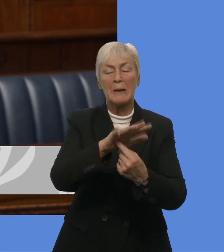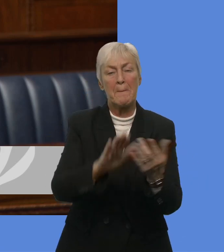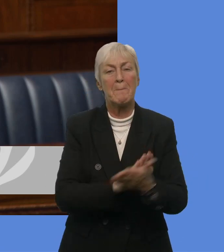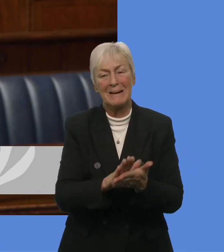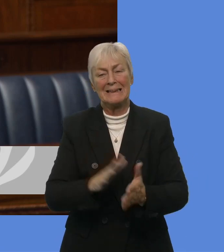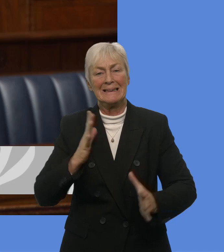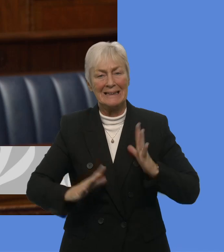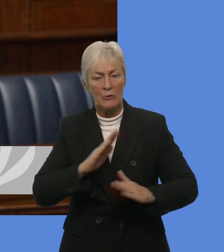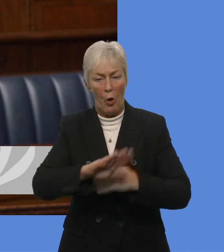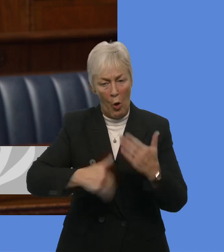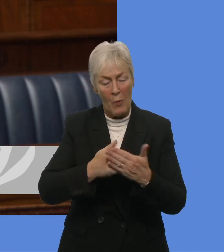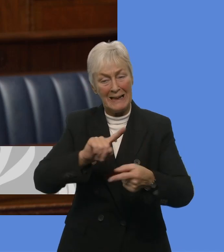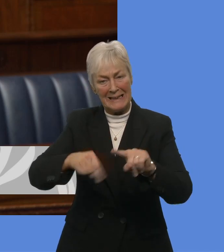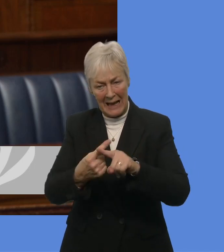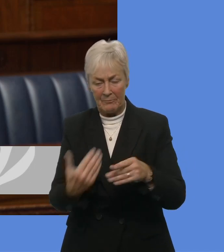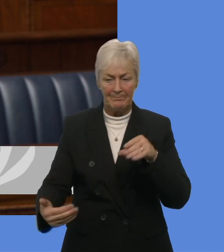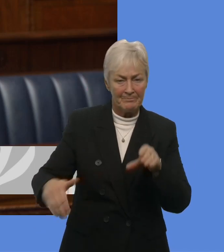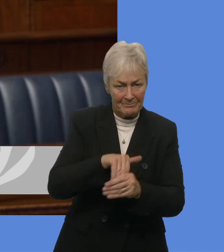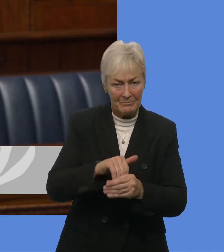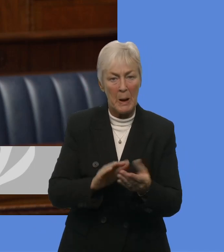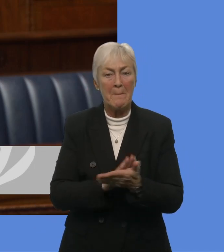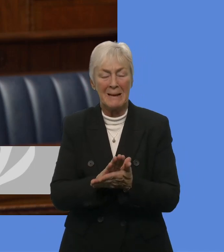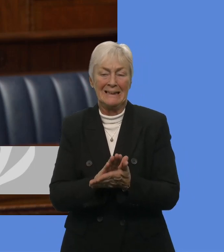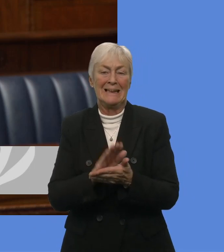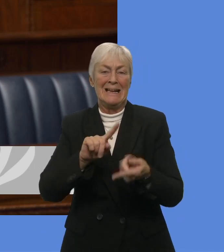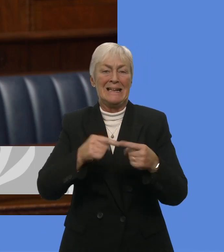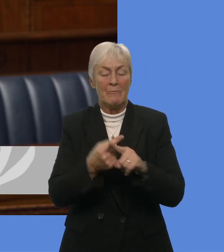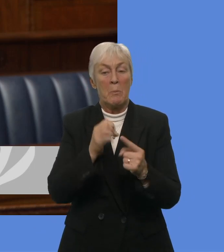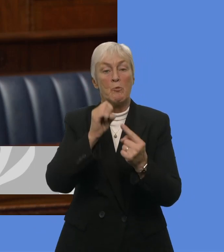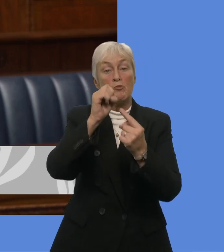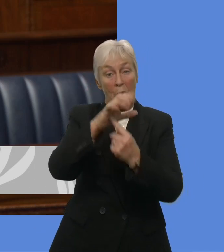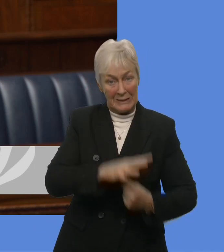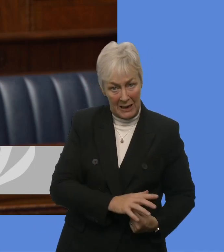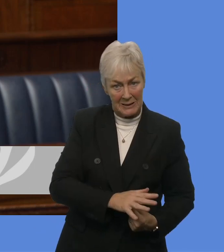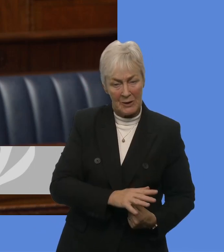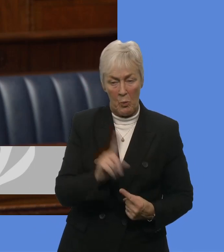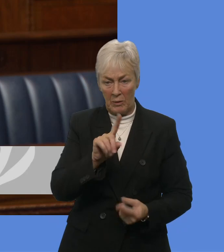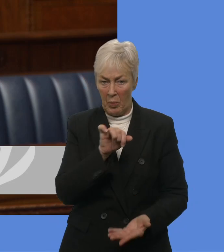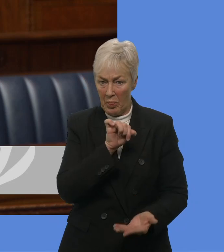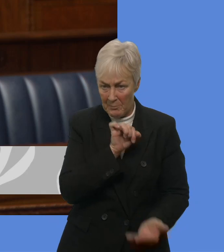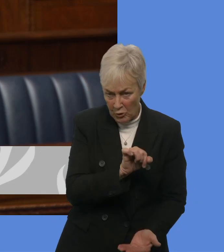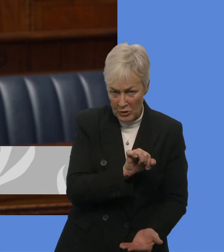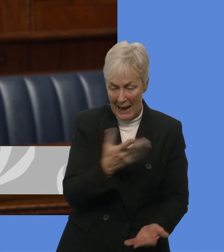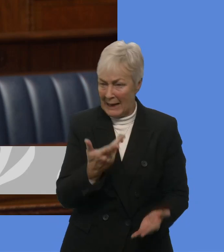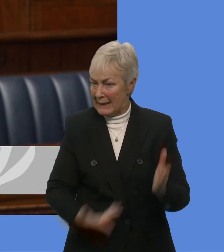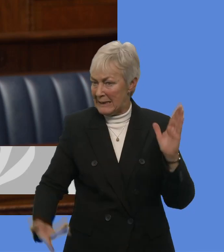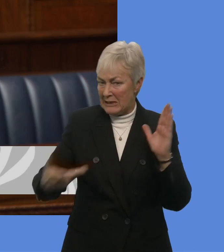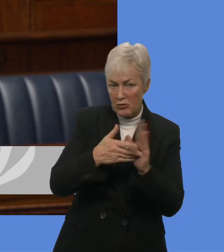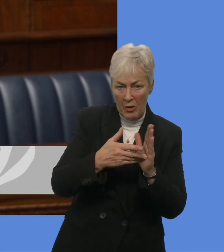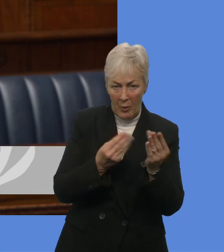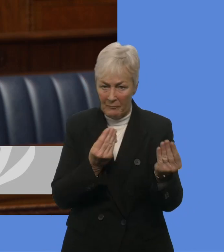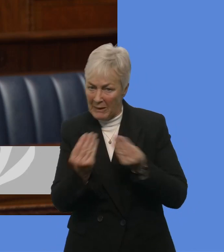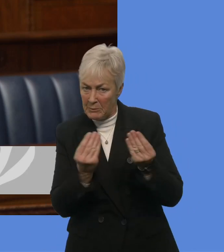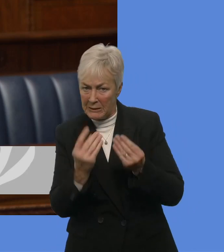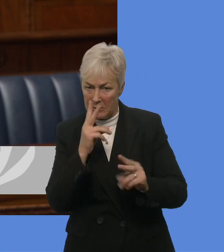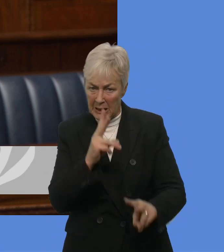an all-executive approach. And key, of course, to that will be the executive prioritising the budget or any additional flexibility on budget